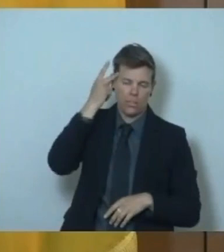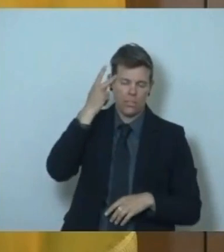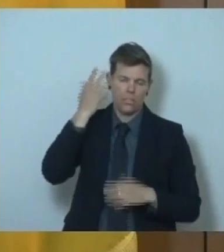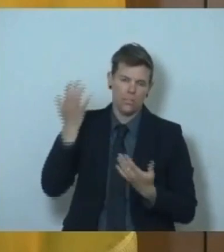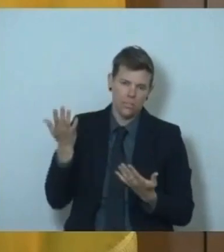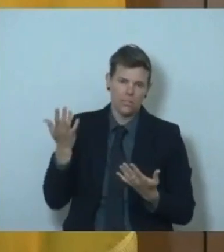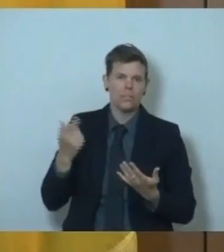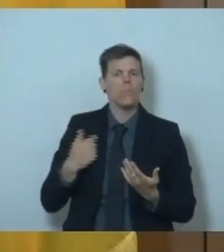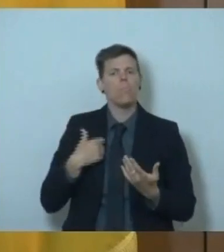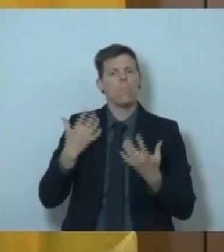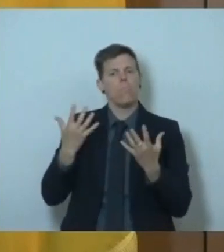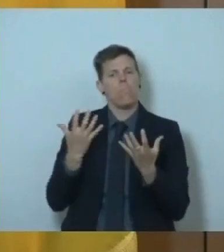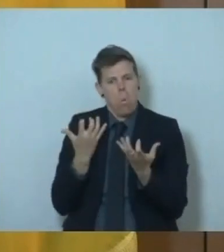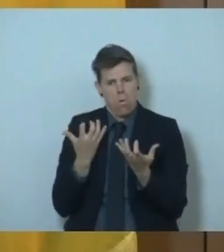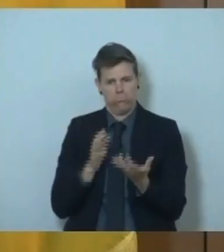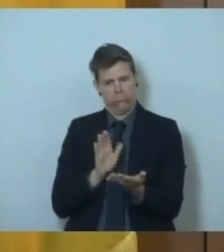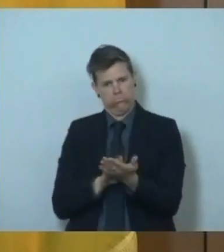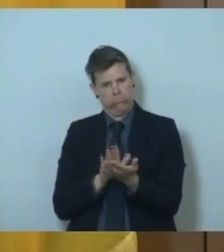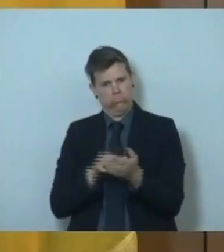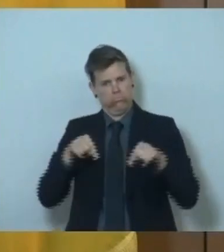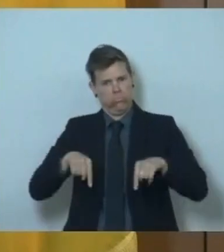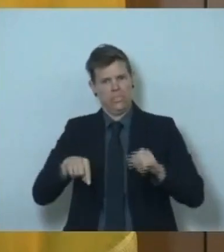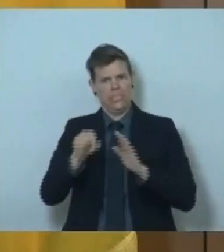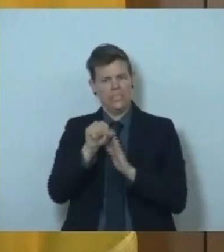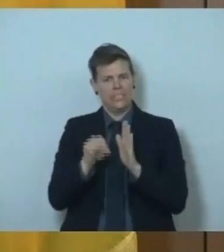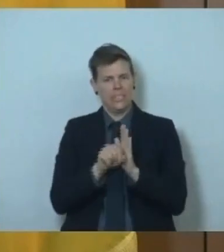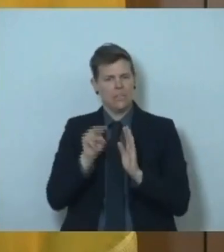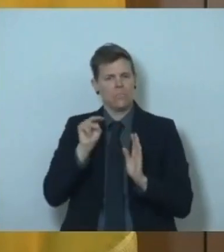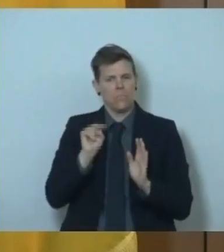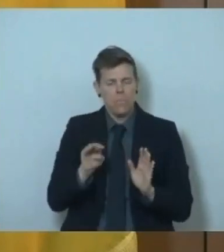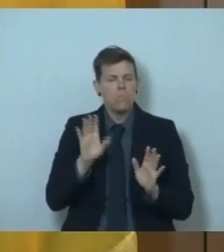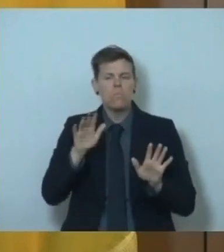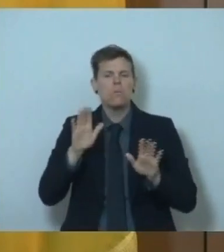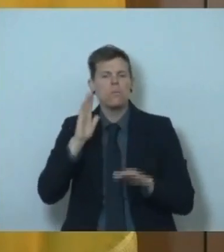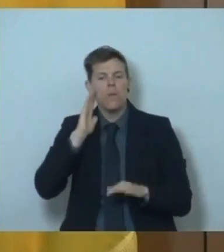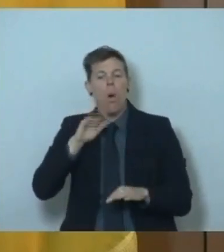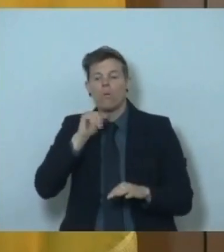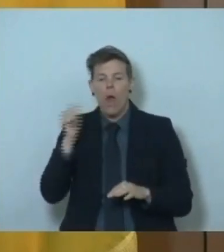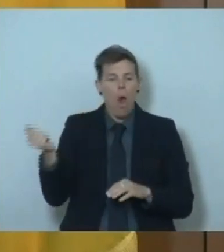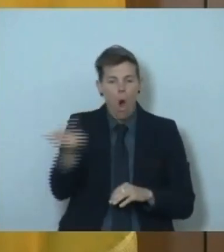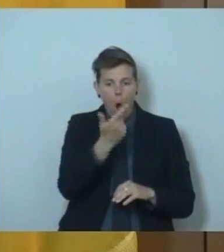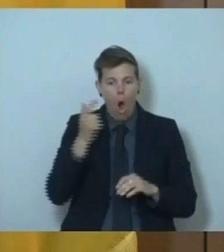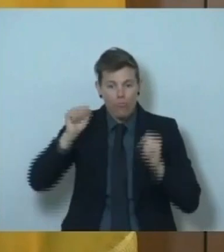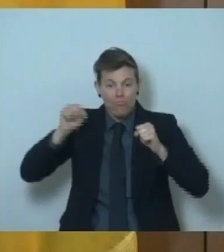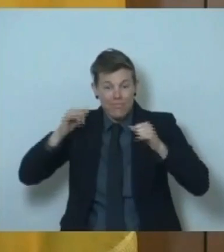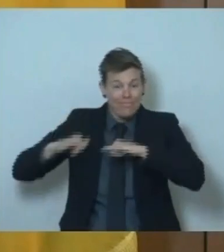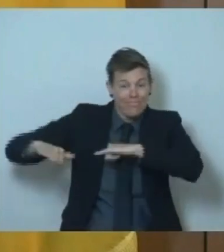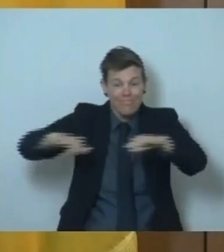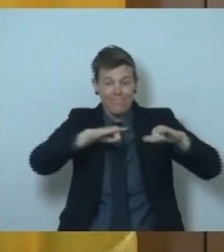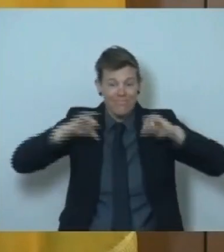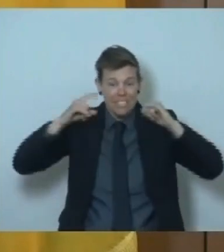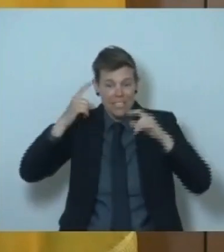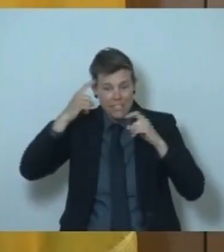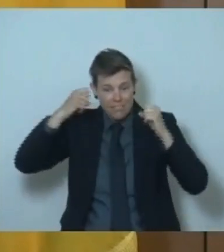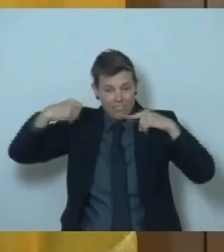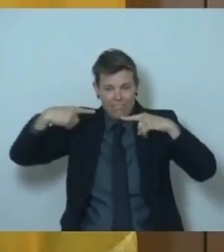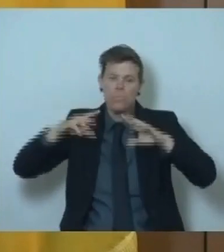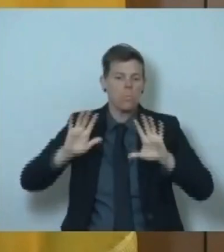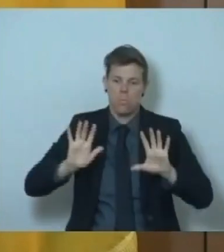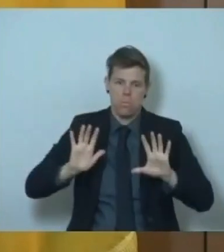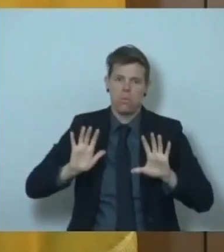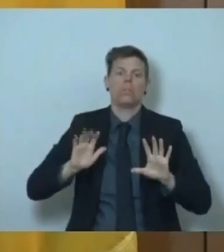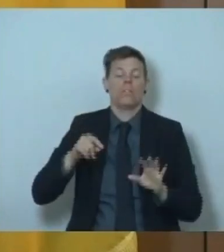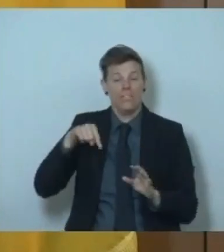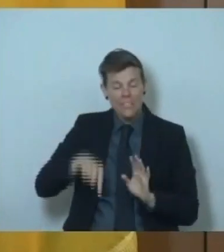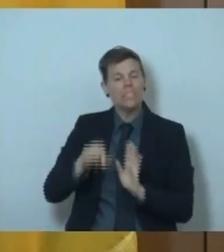always been, politically cohesive. But for the most part, this is a state, even when we disagree, that